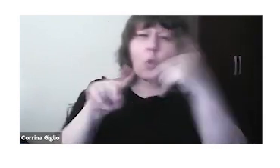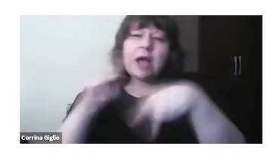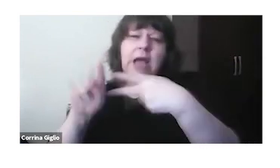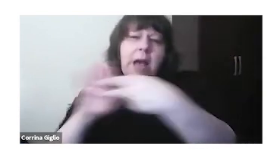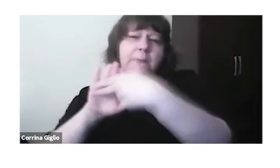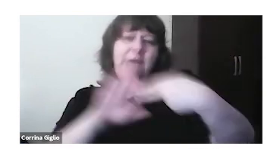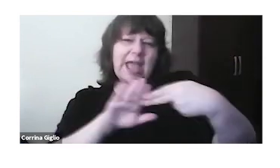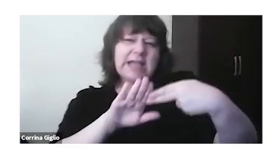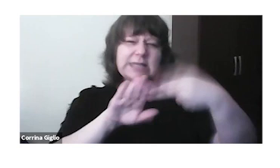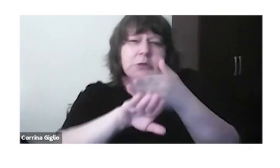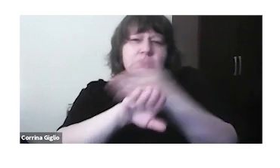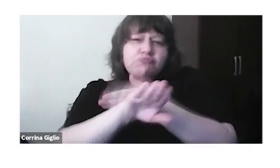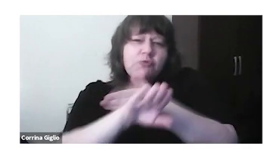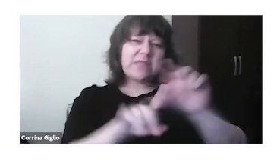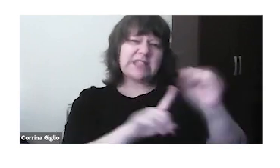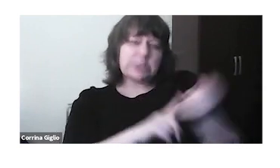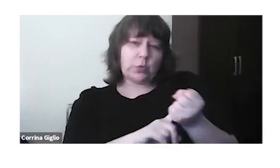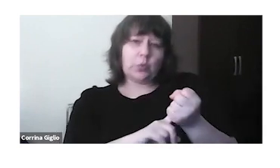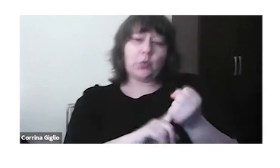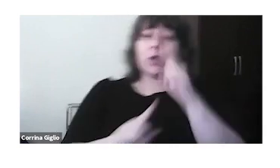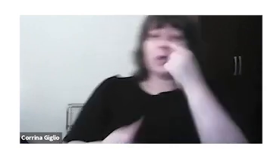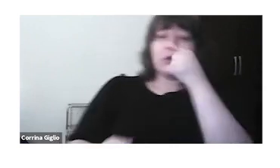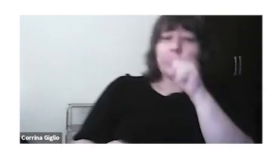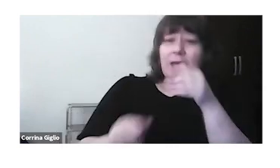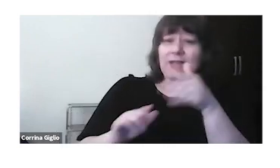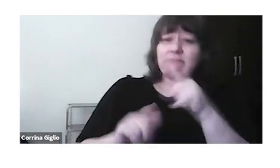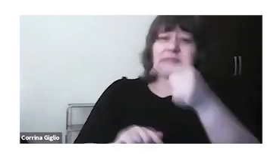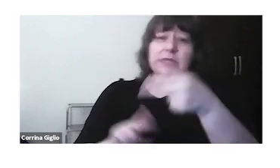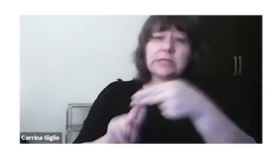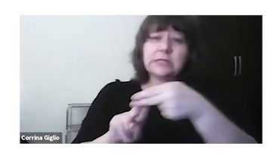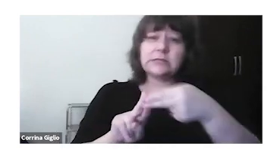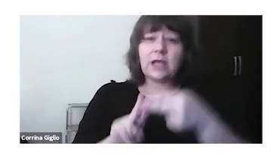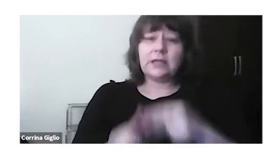better. So Truman, can you go to the next slide, please?